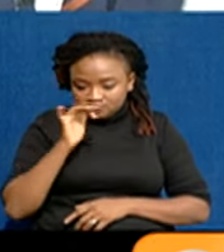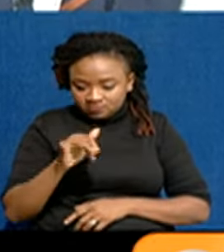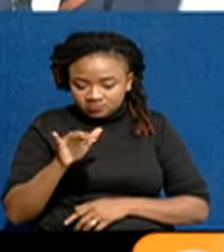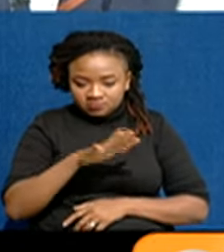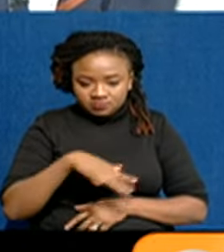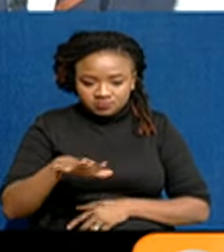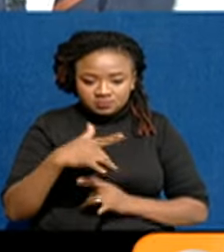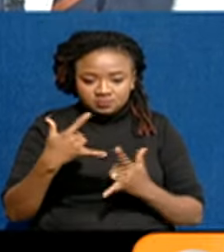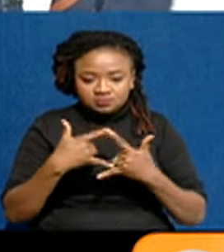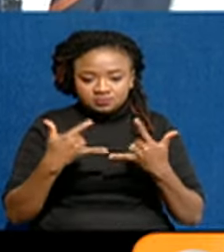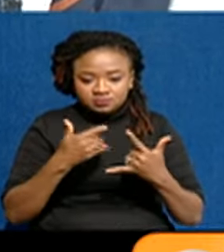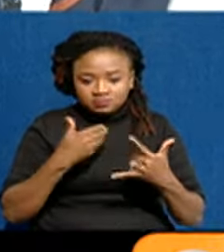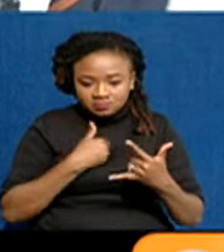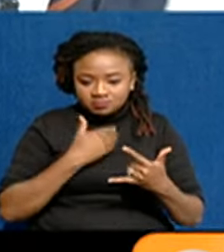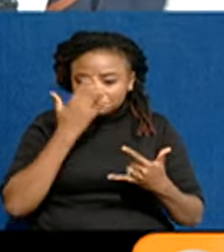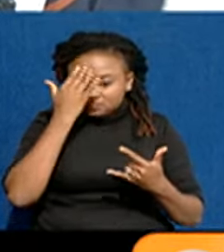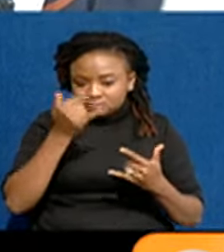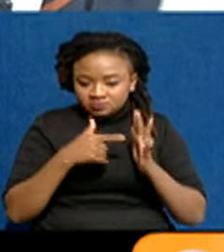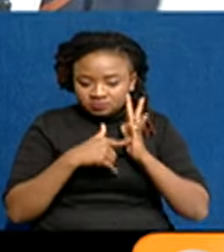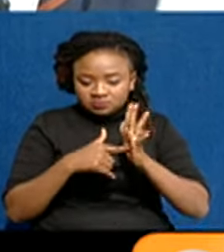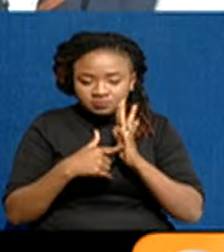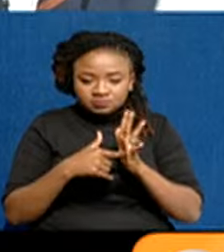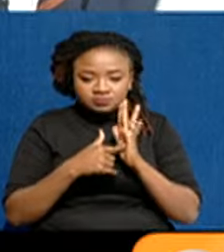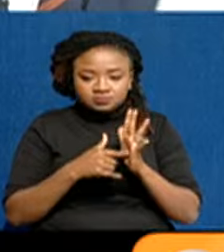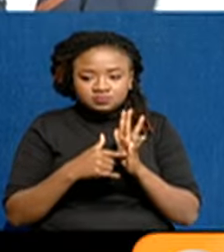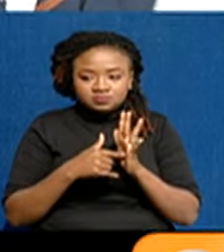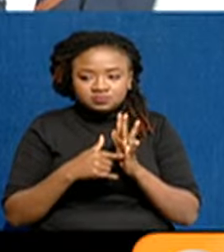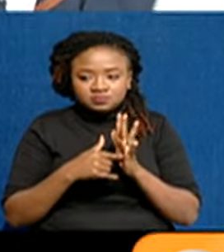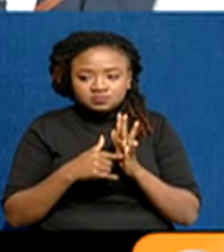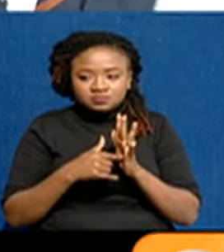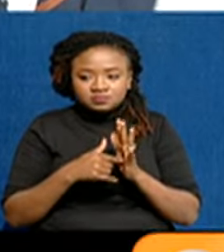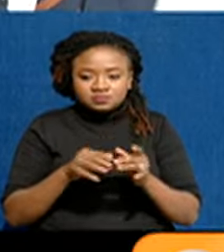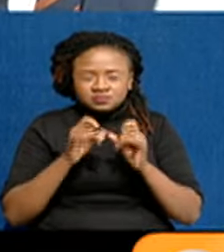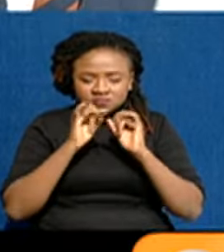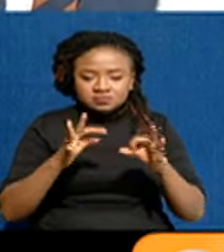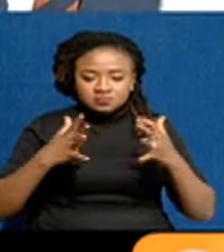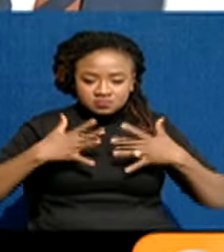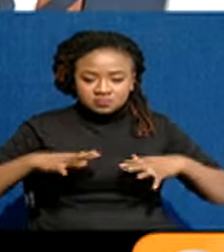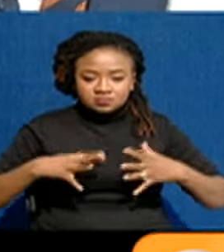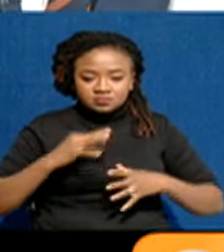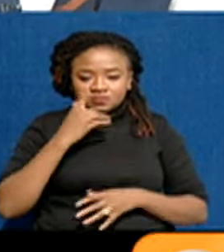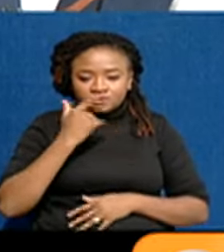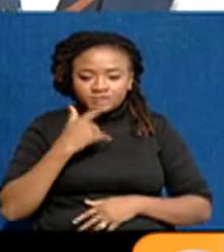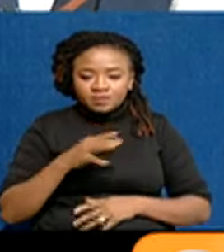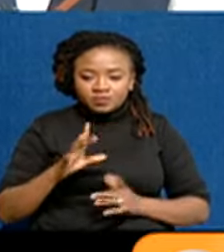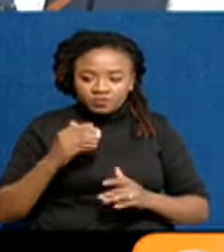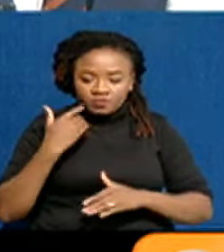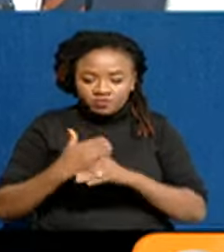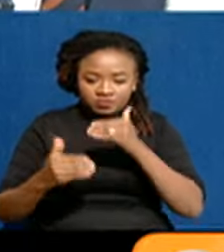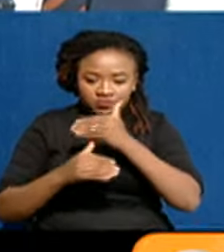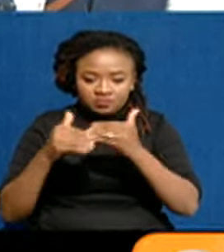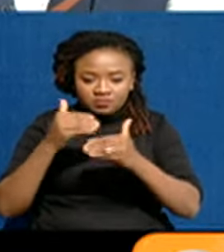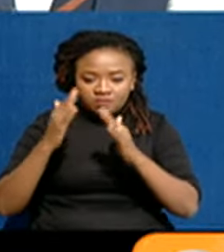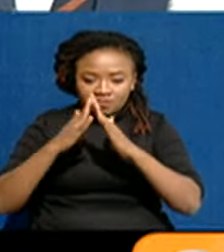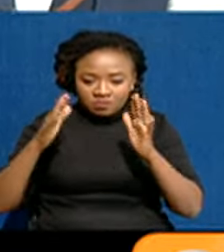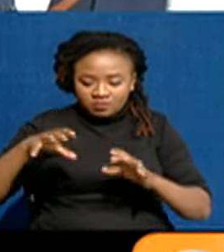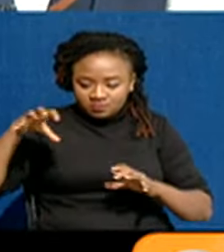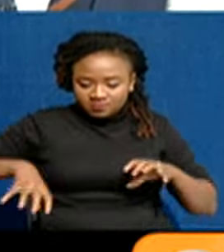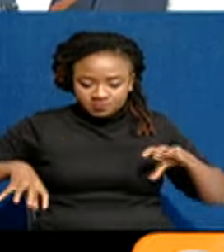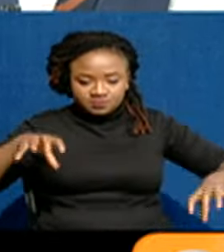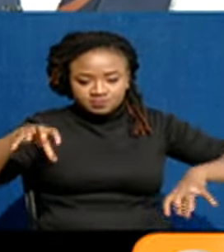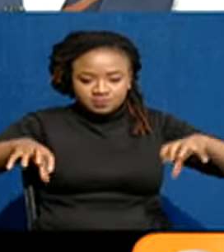Yeah. Because for example, and how do I mean when I say this, if people who are along waterways, and you're aware you're along a waterway, you